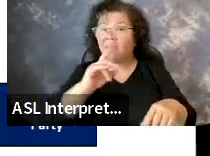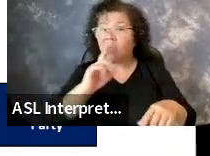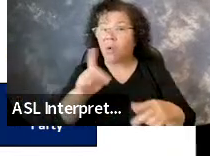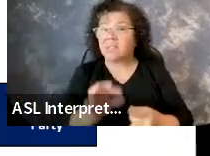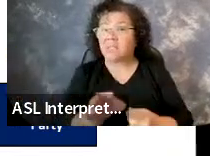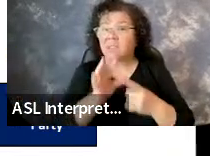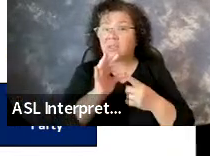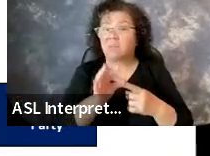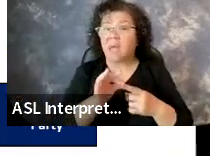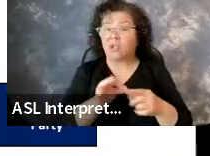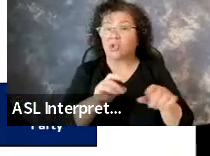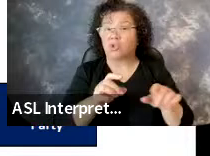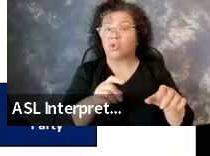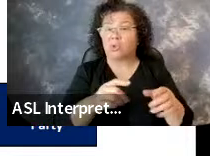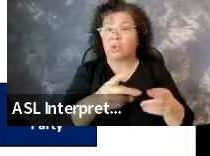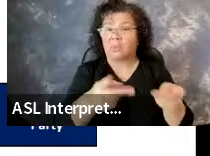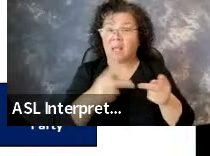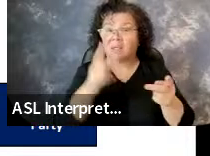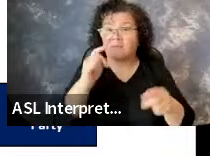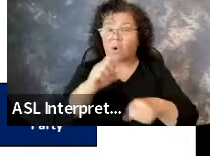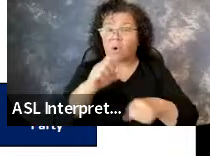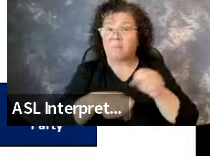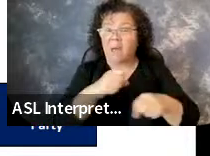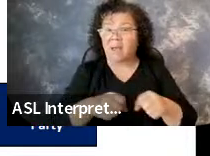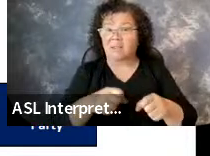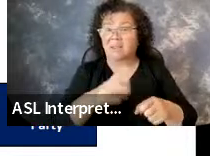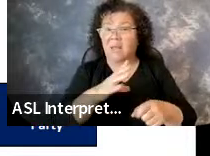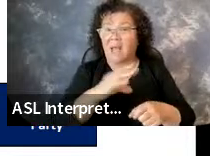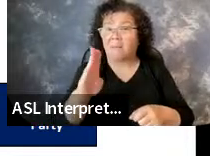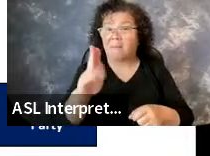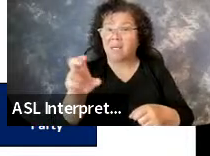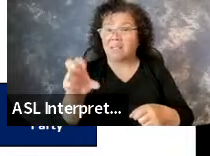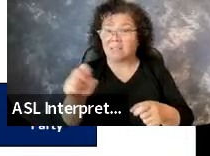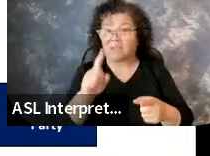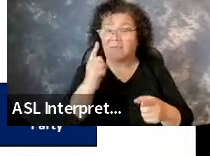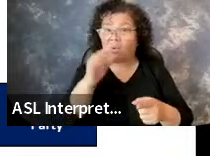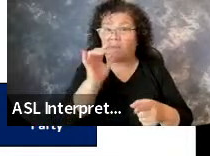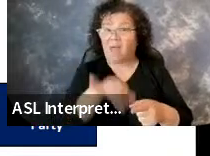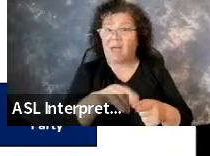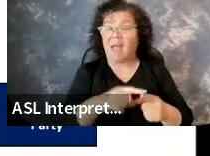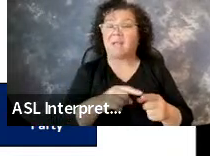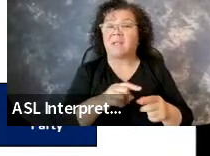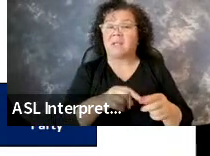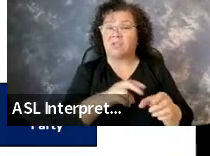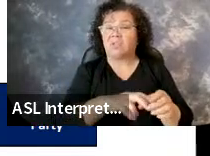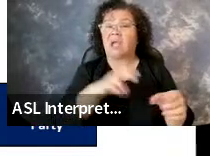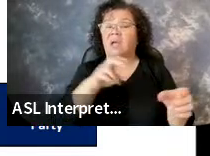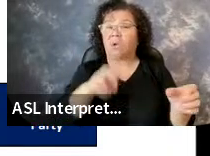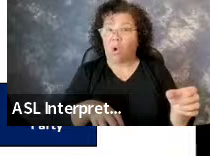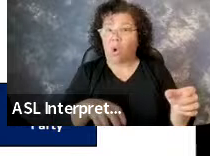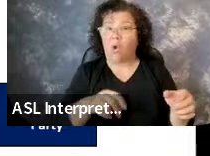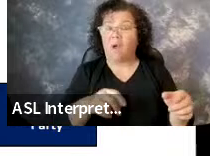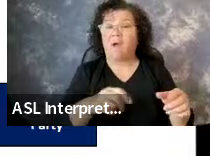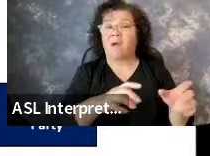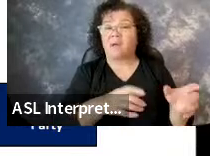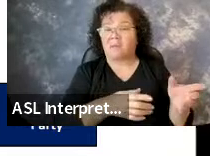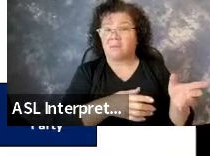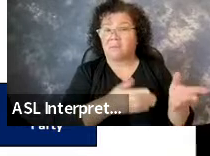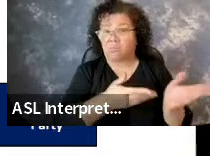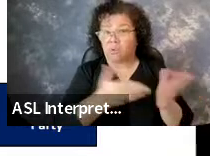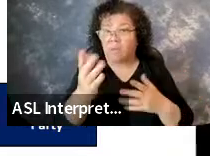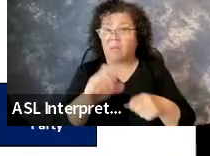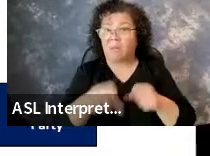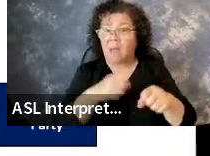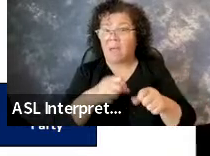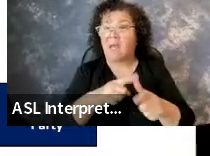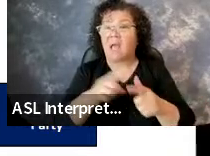rack on the light rails and BRT buses just to do this, take their bike off and do the last quarter mile on their bike